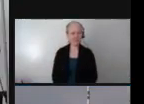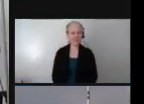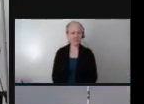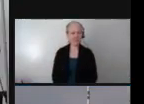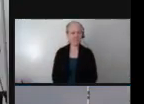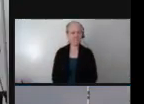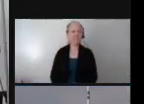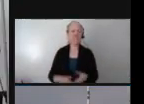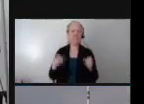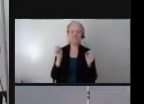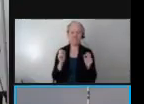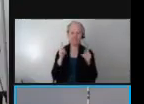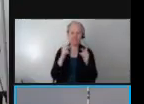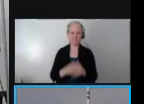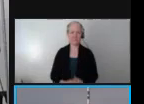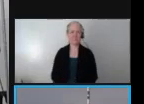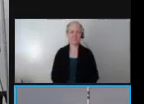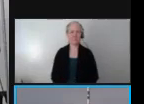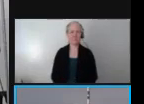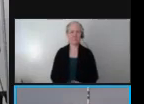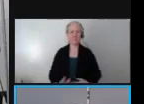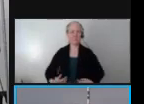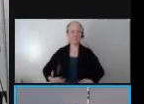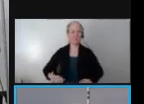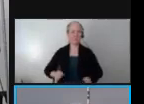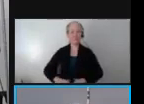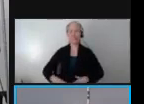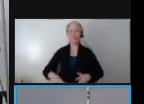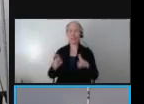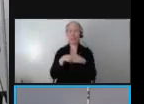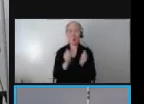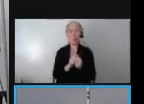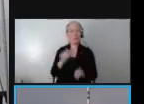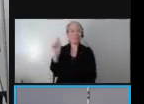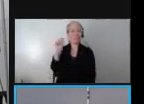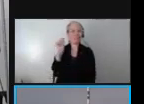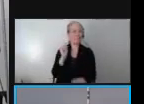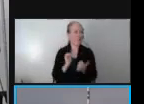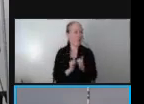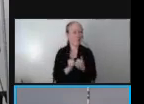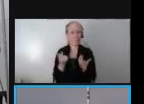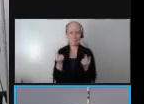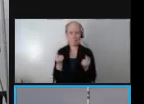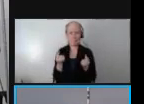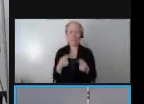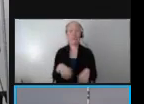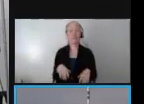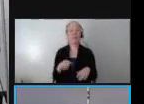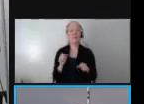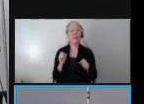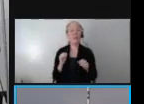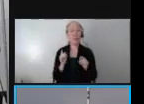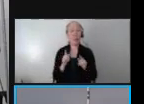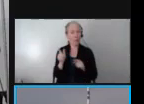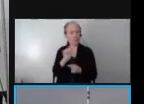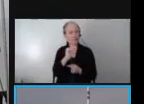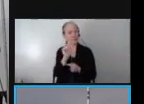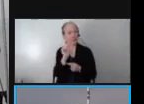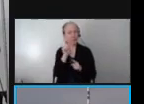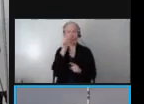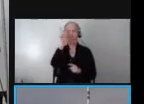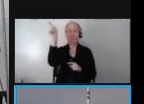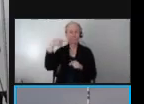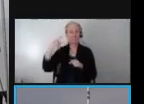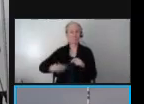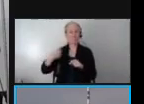All right. So let's start with urine collection. So the actual act of urinating on orbit, what you